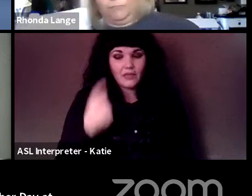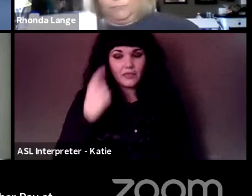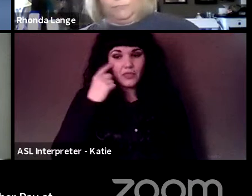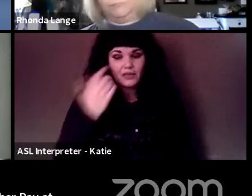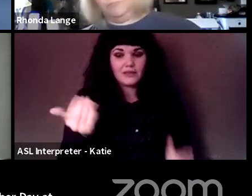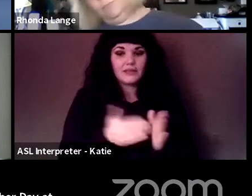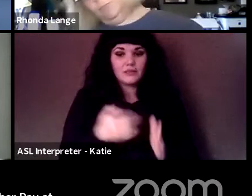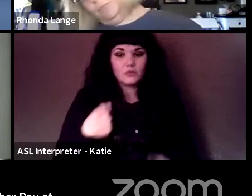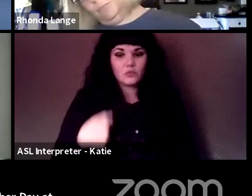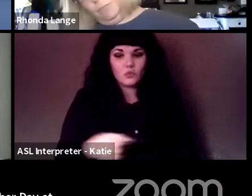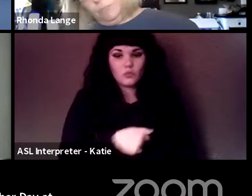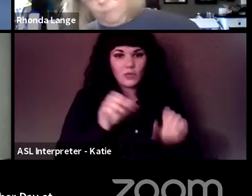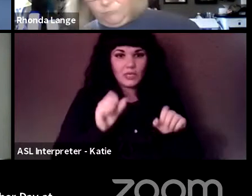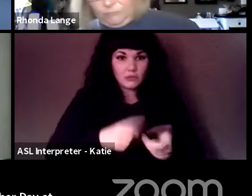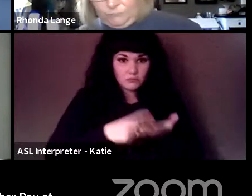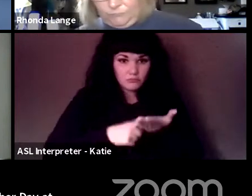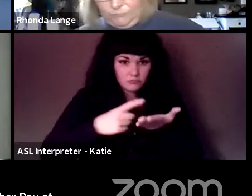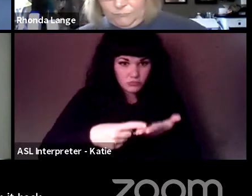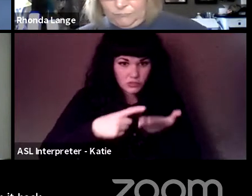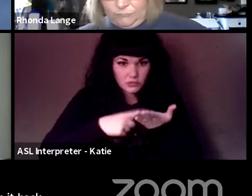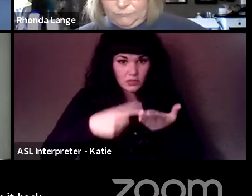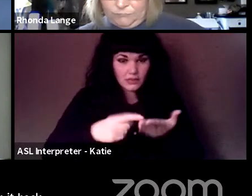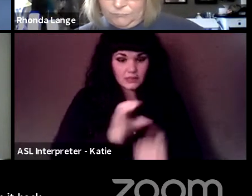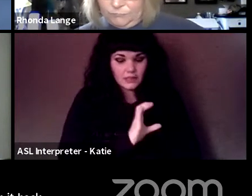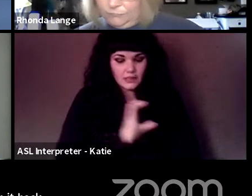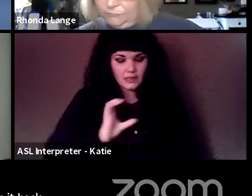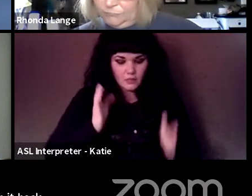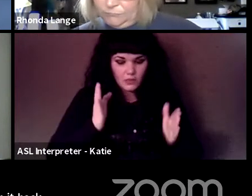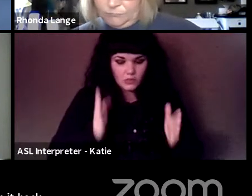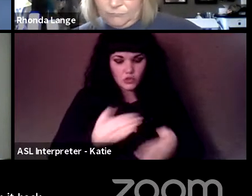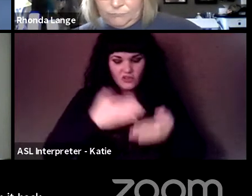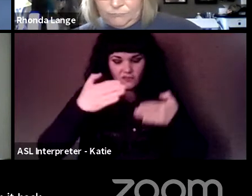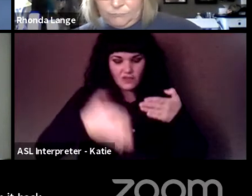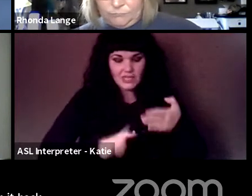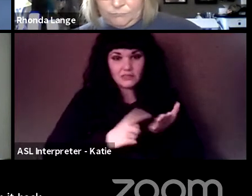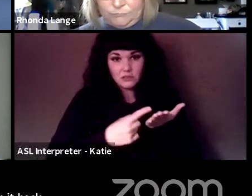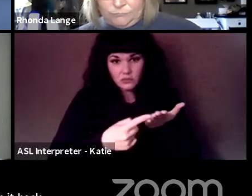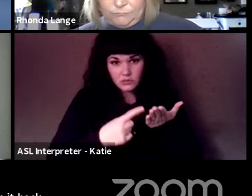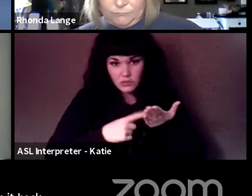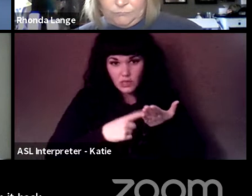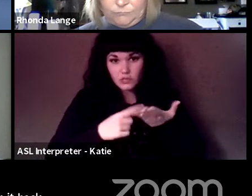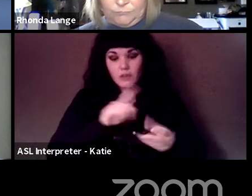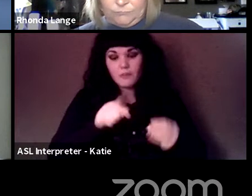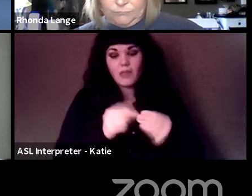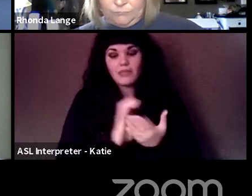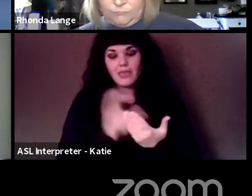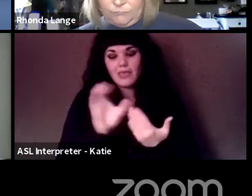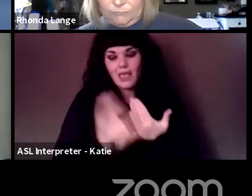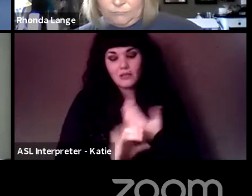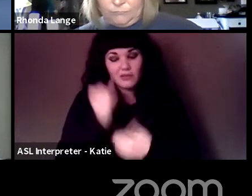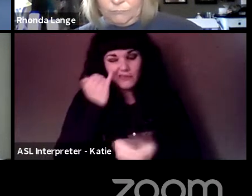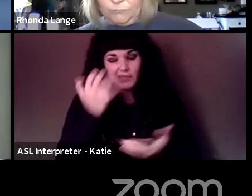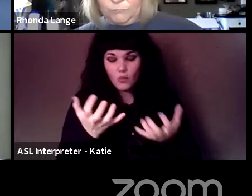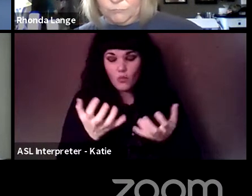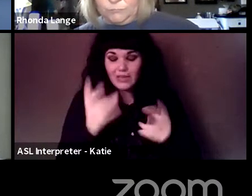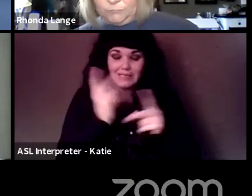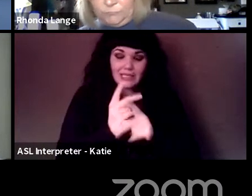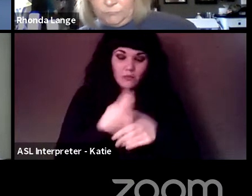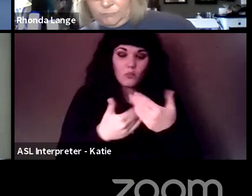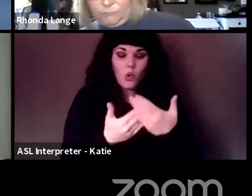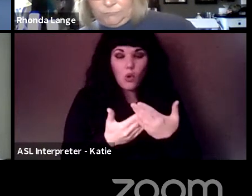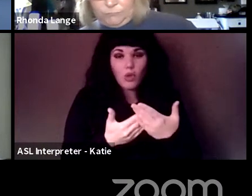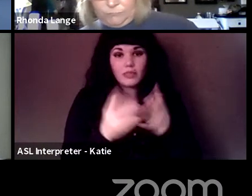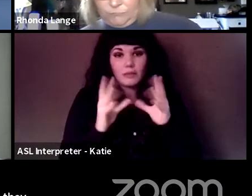discussion so the commissioners could finish their discussion on the calendar if they chose to keep all the meetings on Mondays and Tuesdays